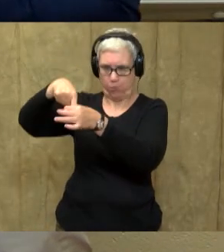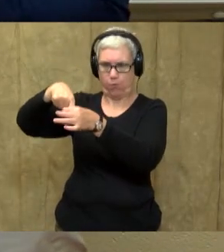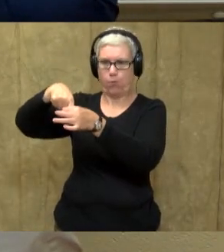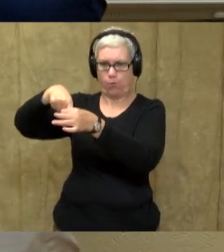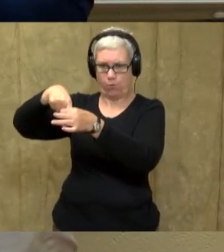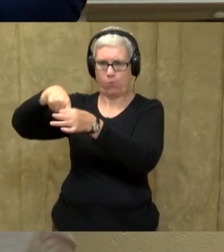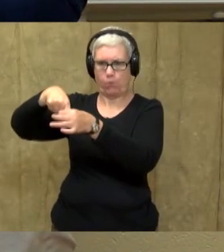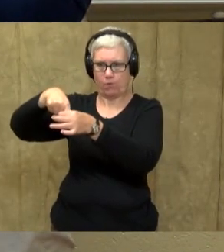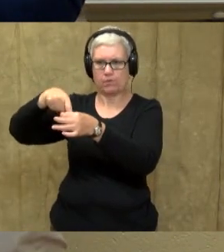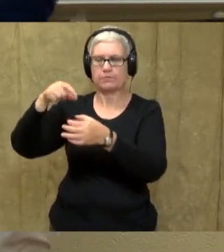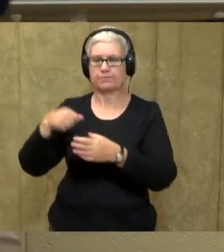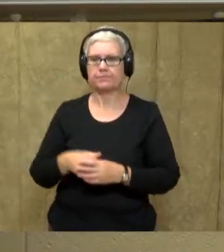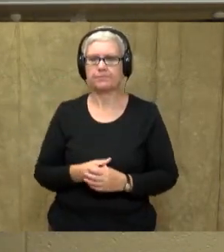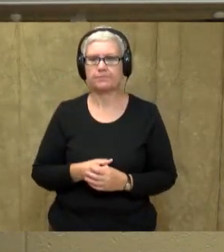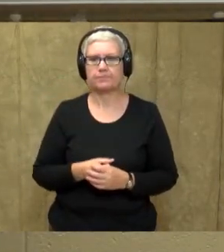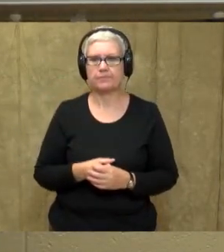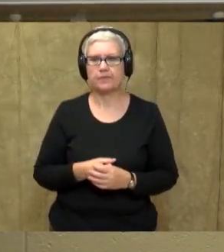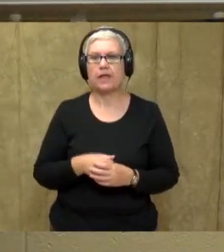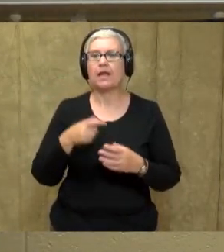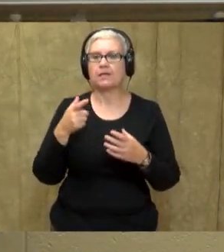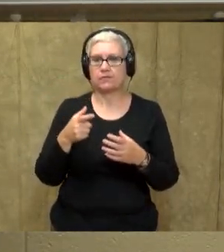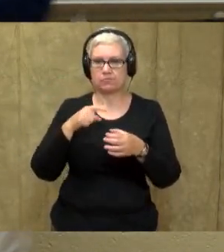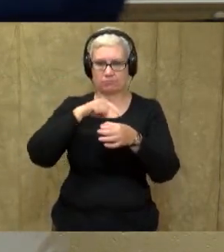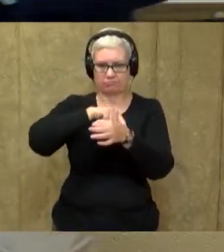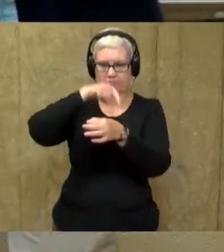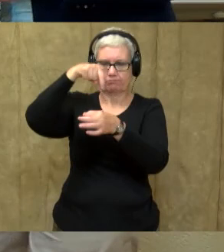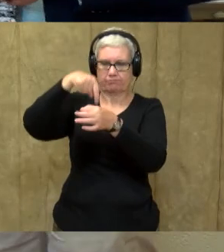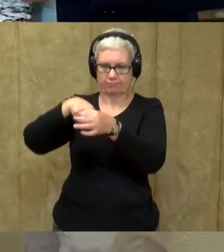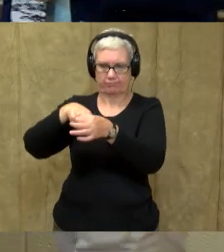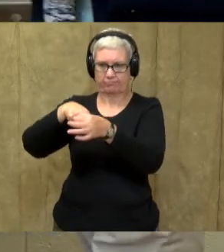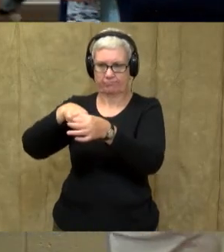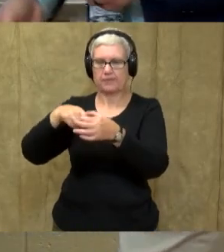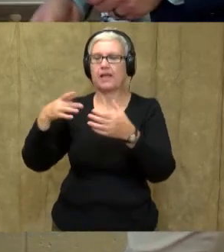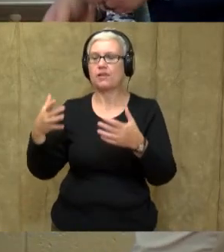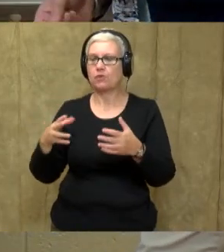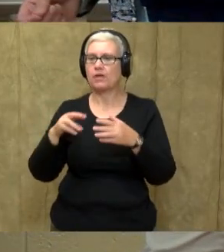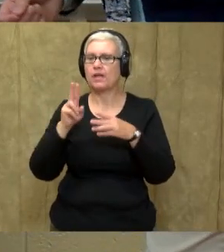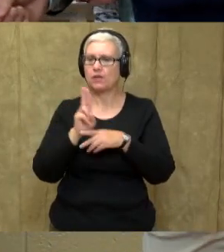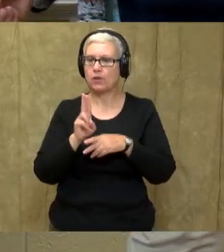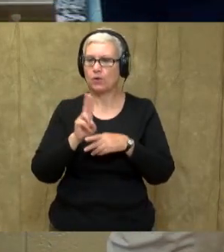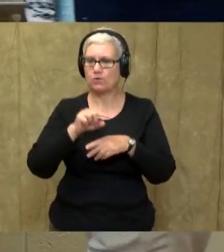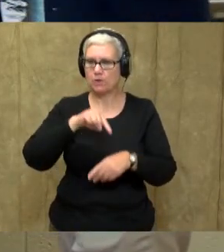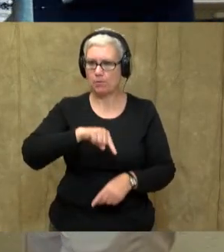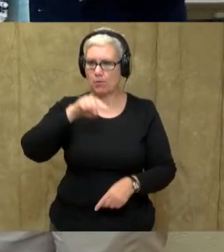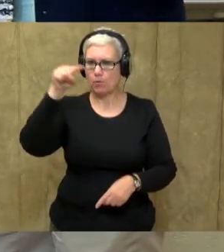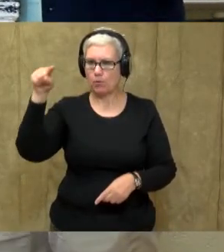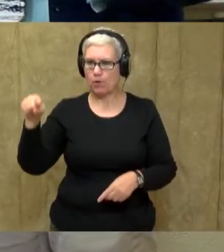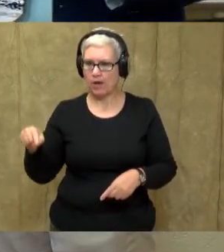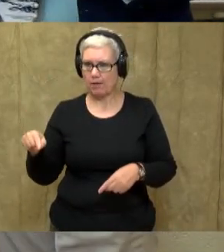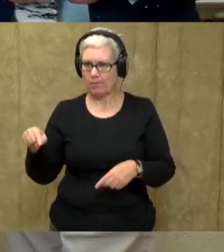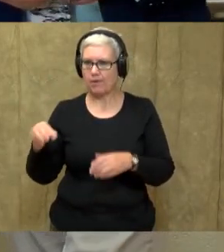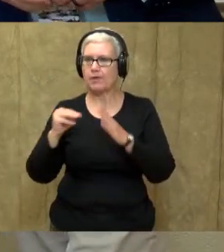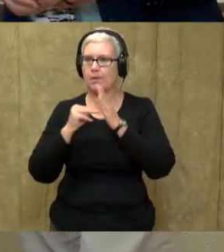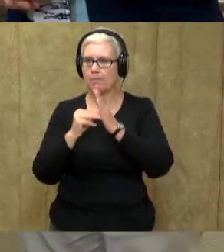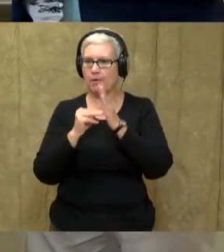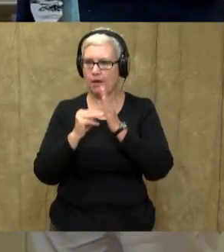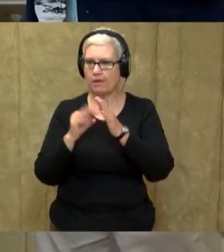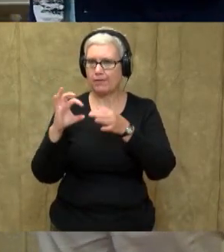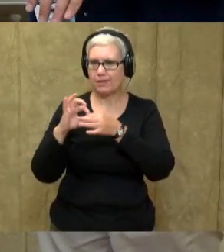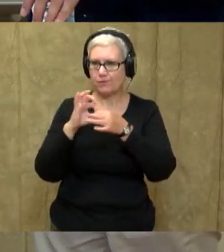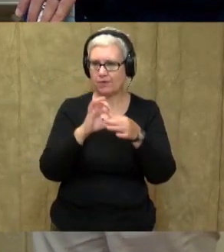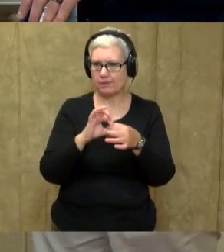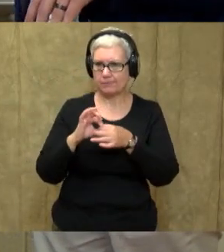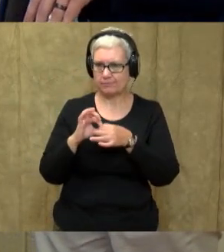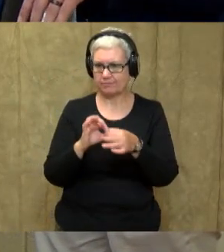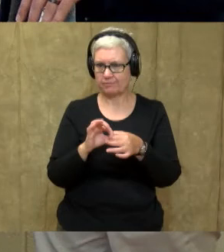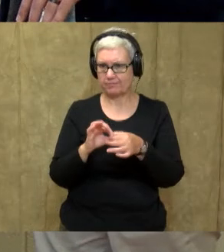And we can use these parabolas to strongly model those relationships. Right? And so that's kind of the big thing here too, is that if